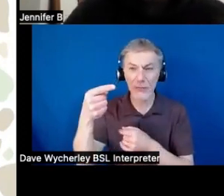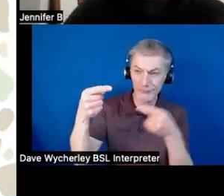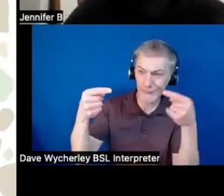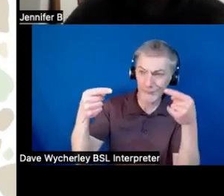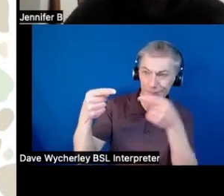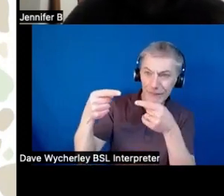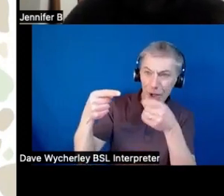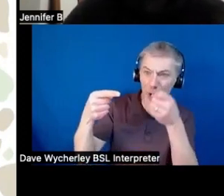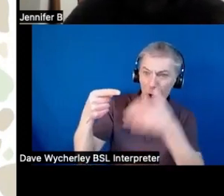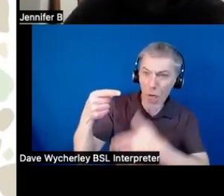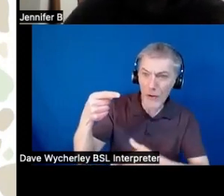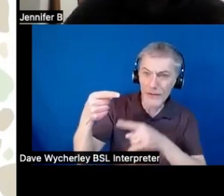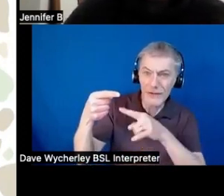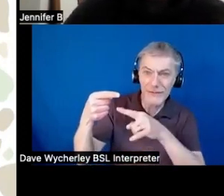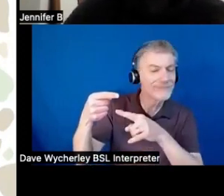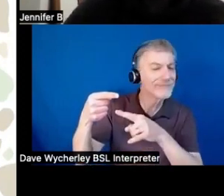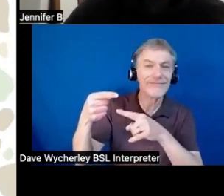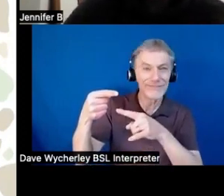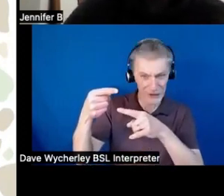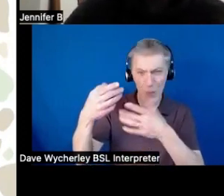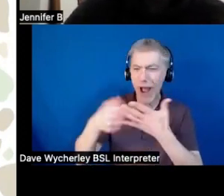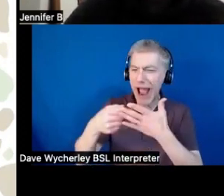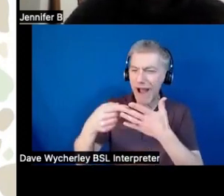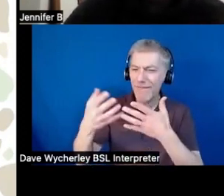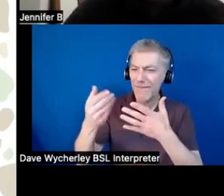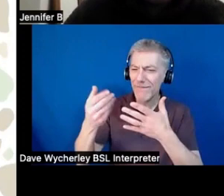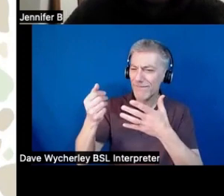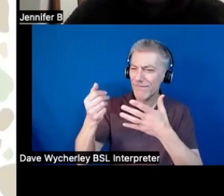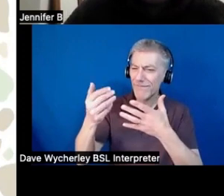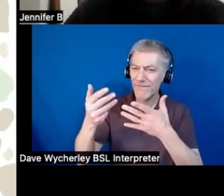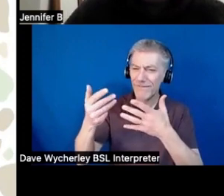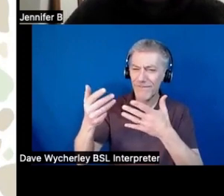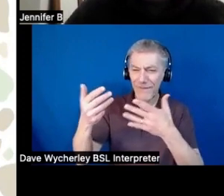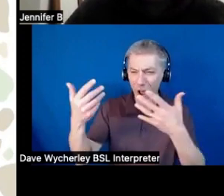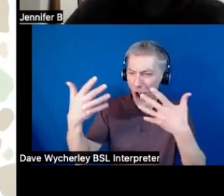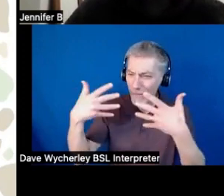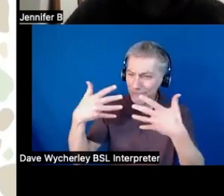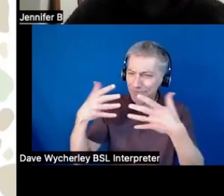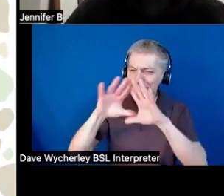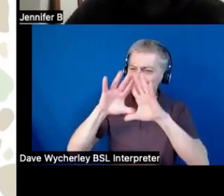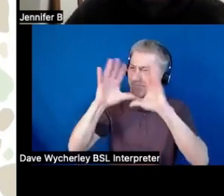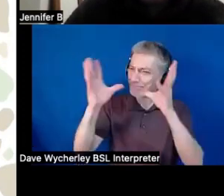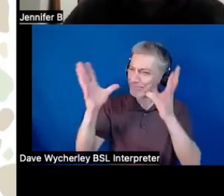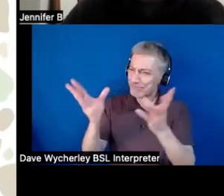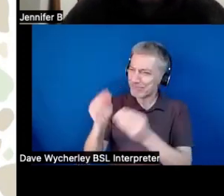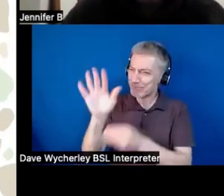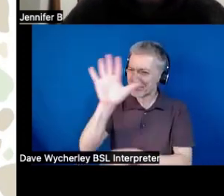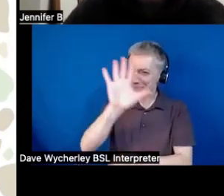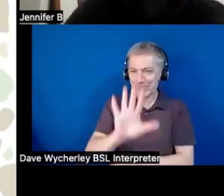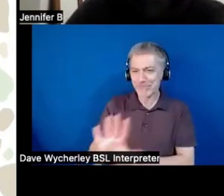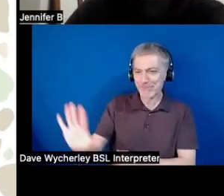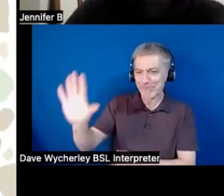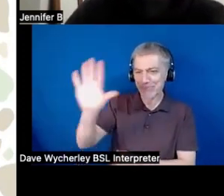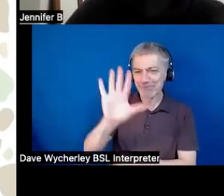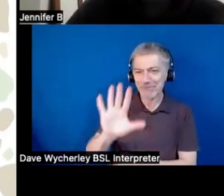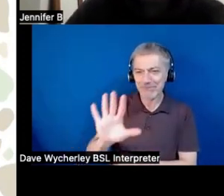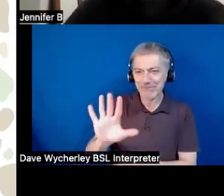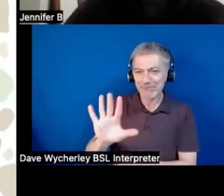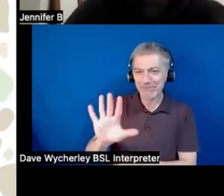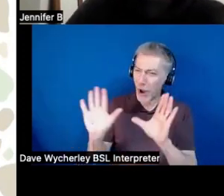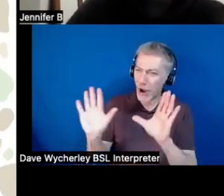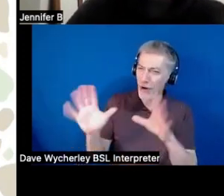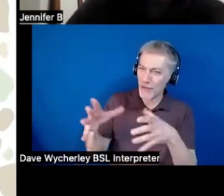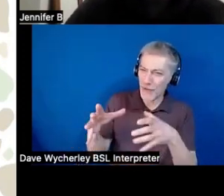weaving metaphor, but instead it represents a more universalized experience, going against the grain of a completed